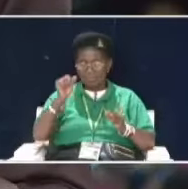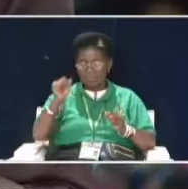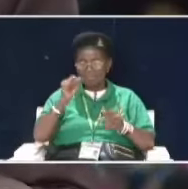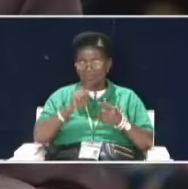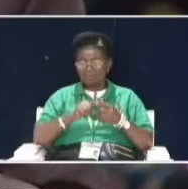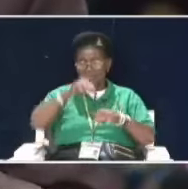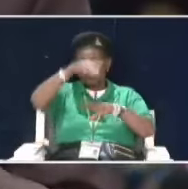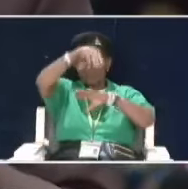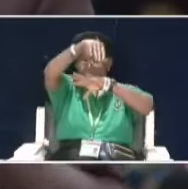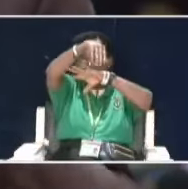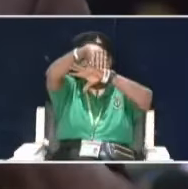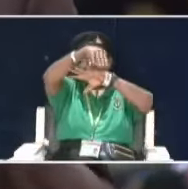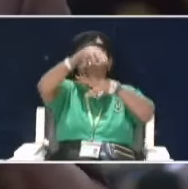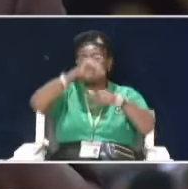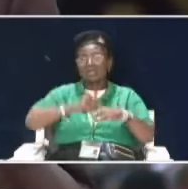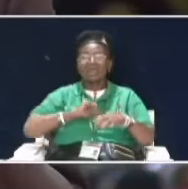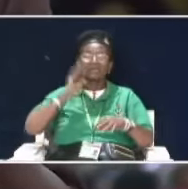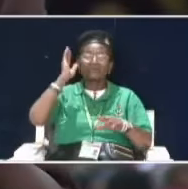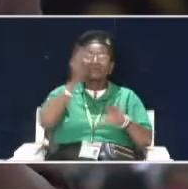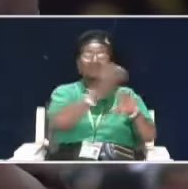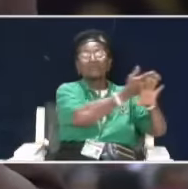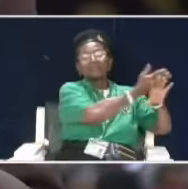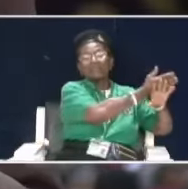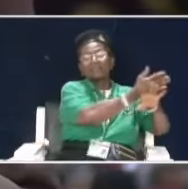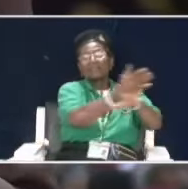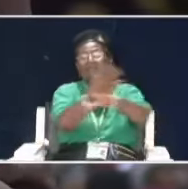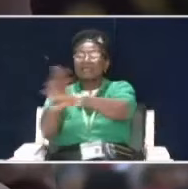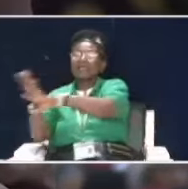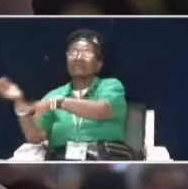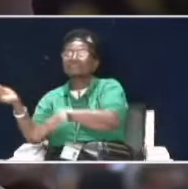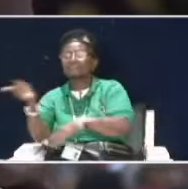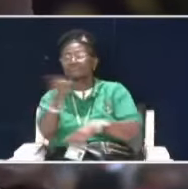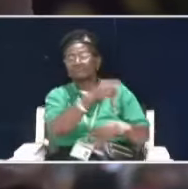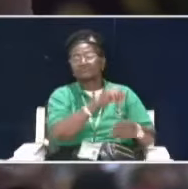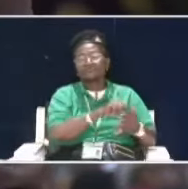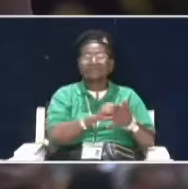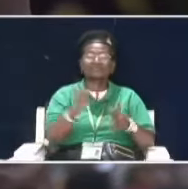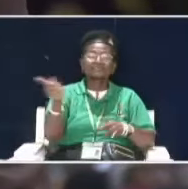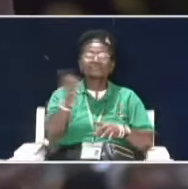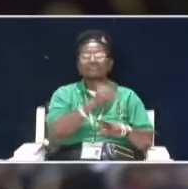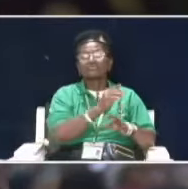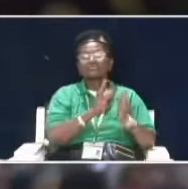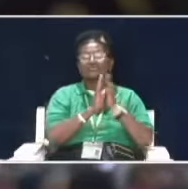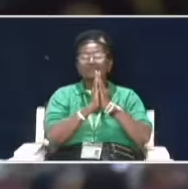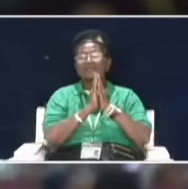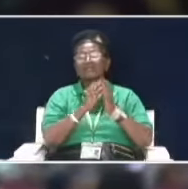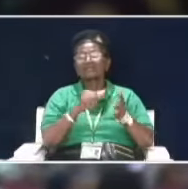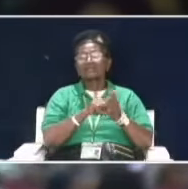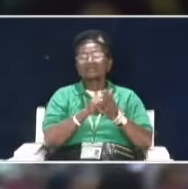tonight. I'm going to beg you that you pray this prayer with all your hearts.